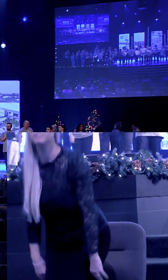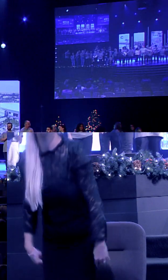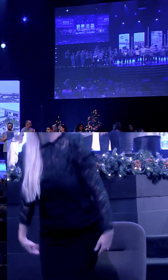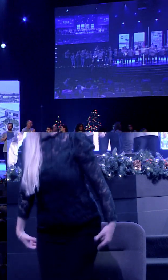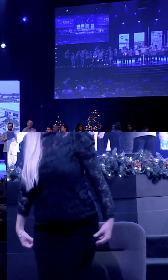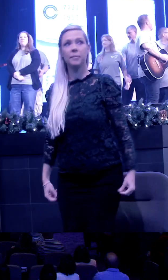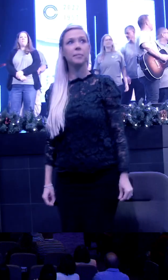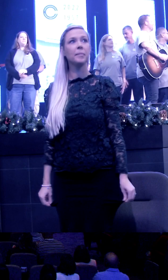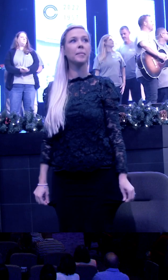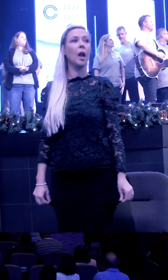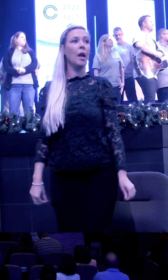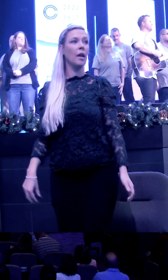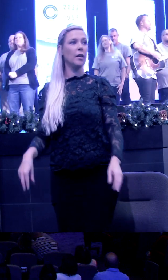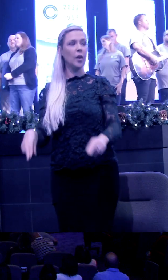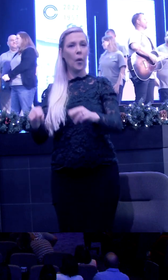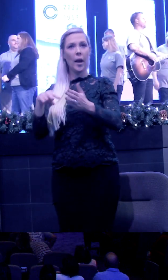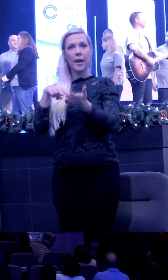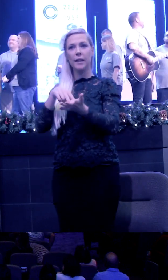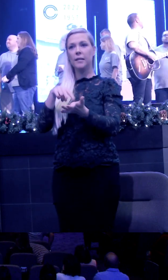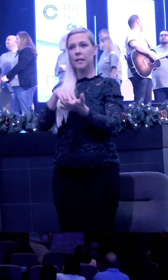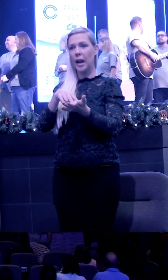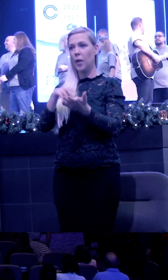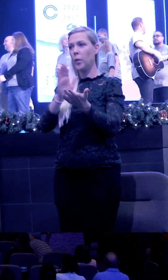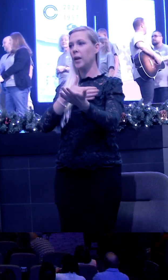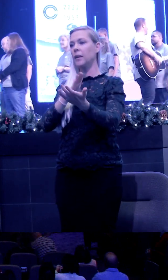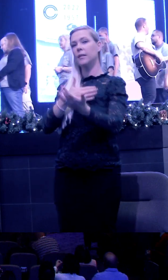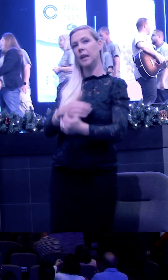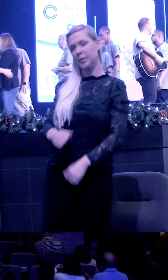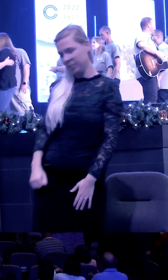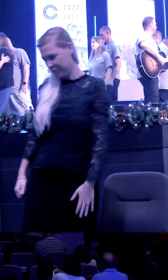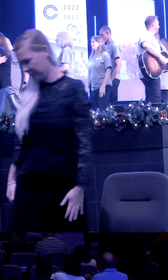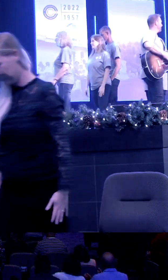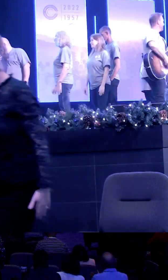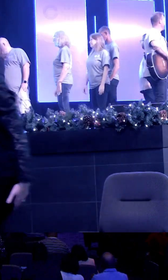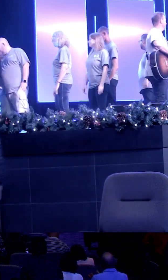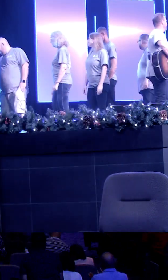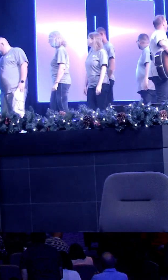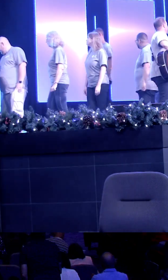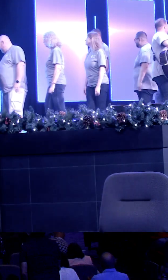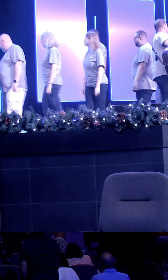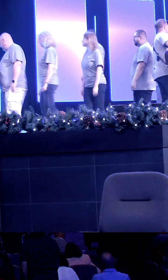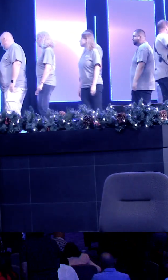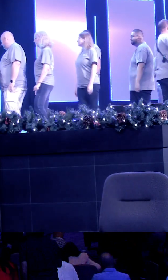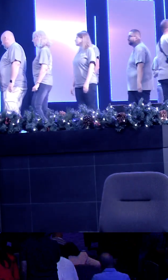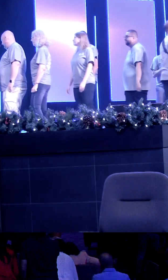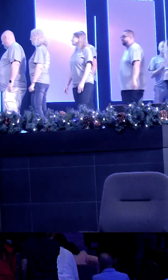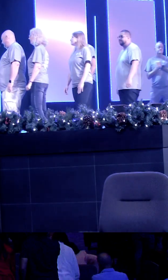I'm going to ask if you'd just go ahead and stand, and we're going to sing a final song together. We're so glad that you're here today.